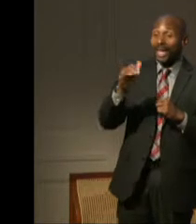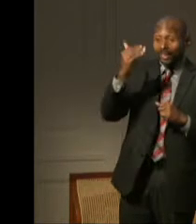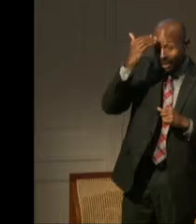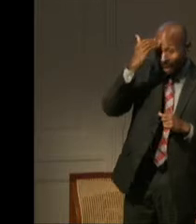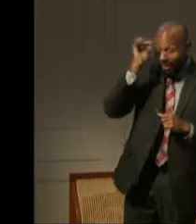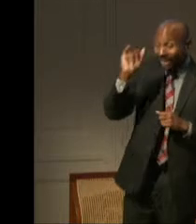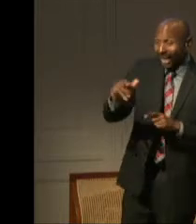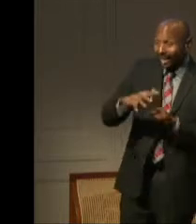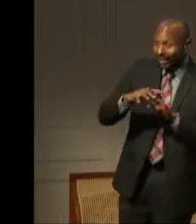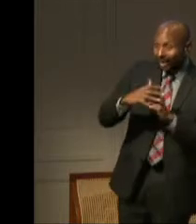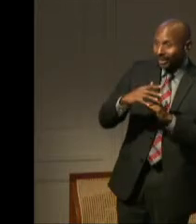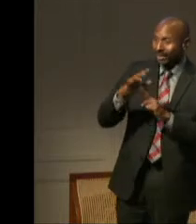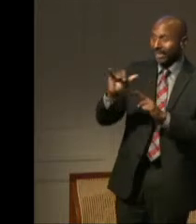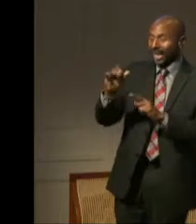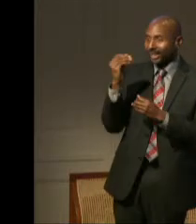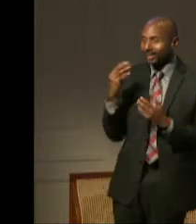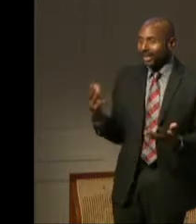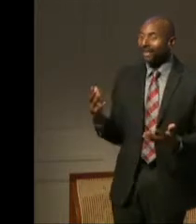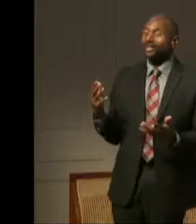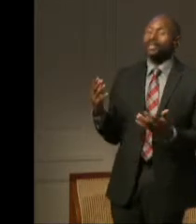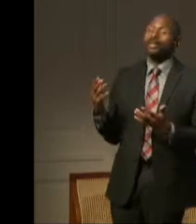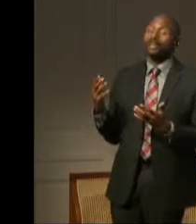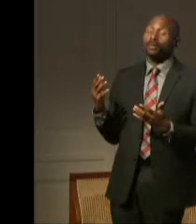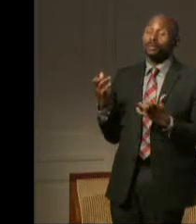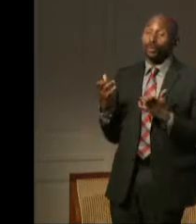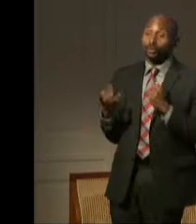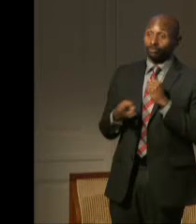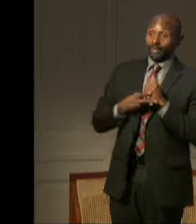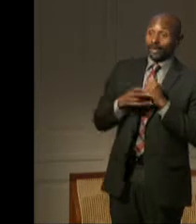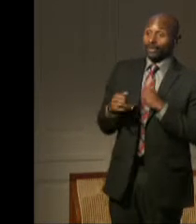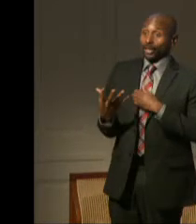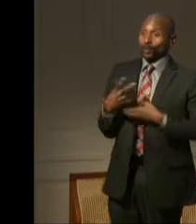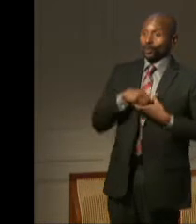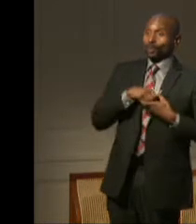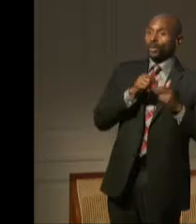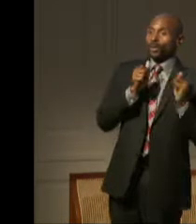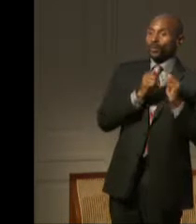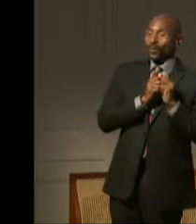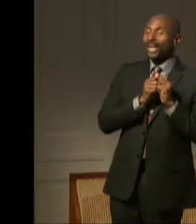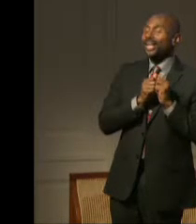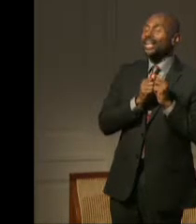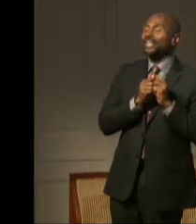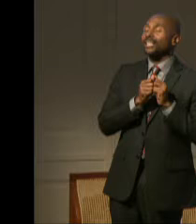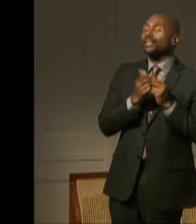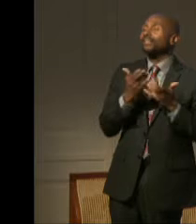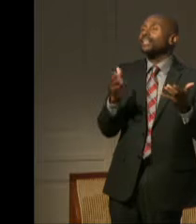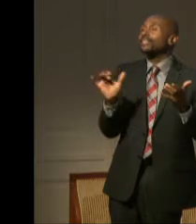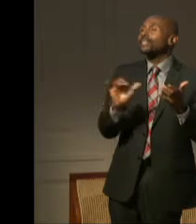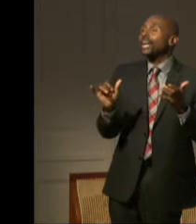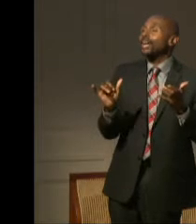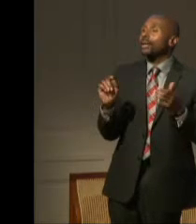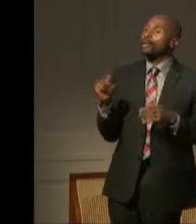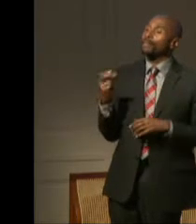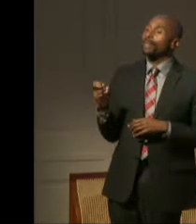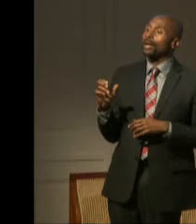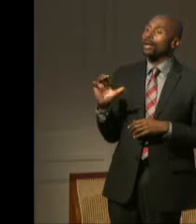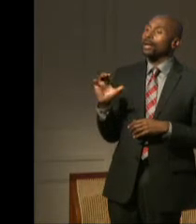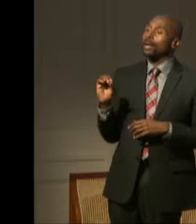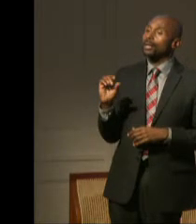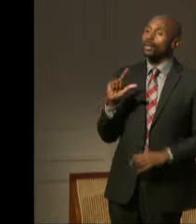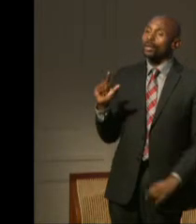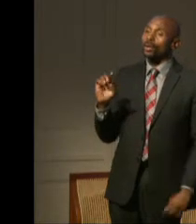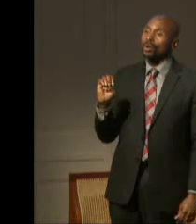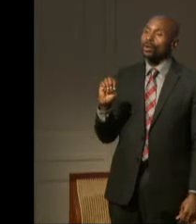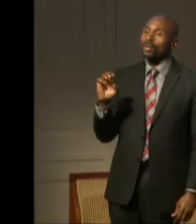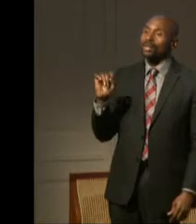that context, that data is then incorporated into things like the Collection Explorer that you saw a little bit of. We